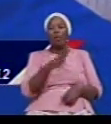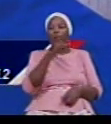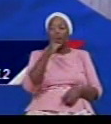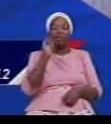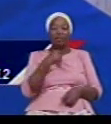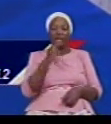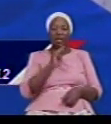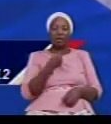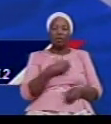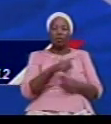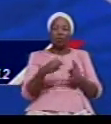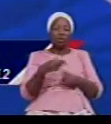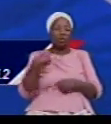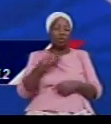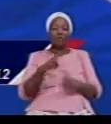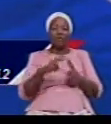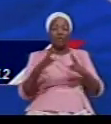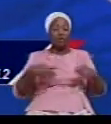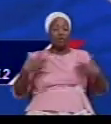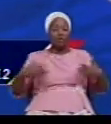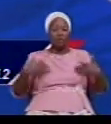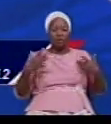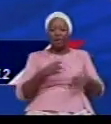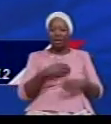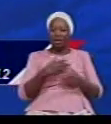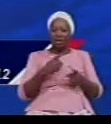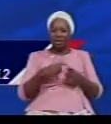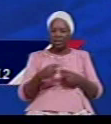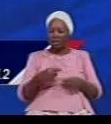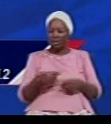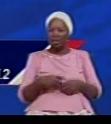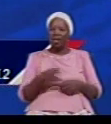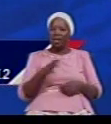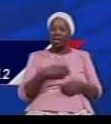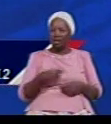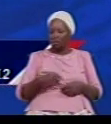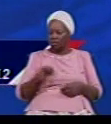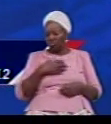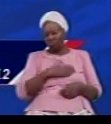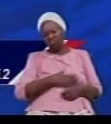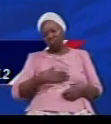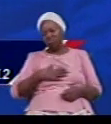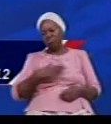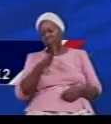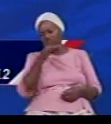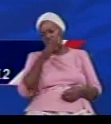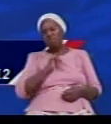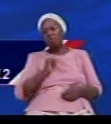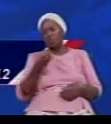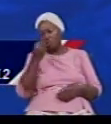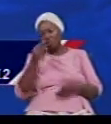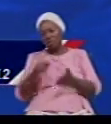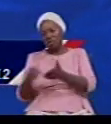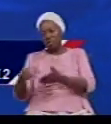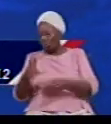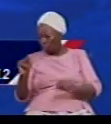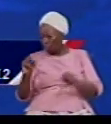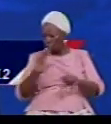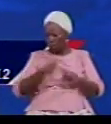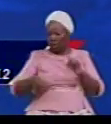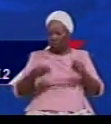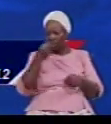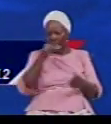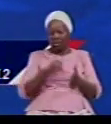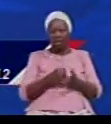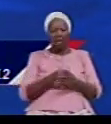we're very young, before meals, I want to eat that. No, you can't eat that. I want to take that. No, you can't